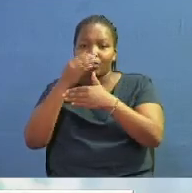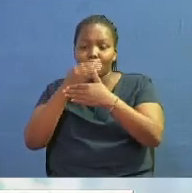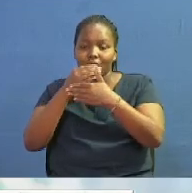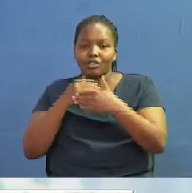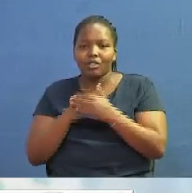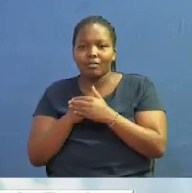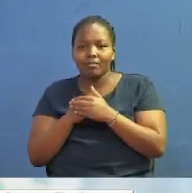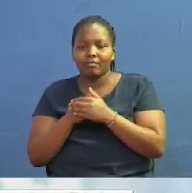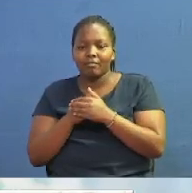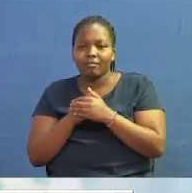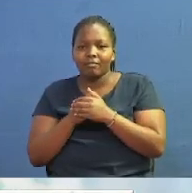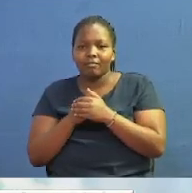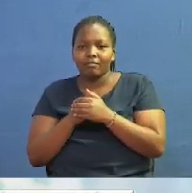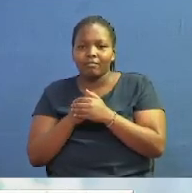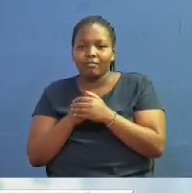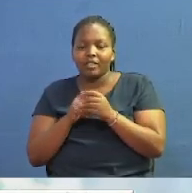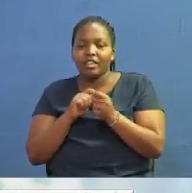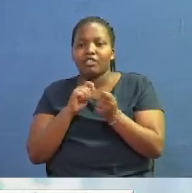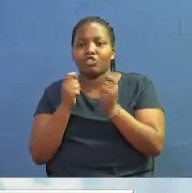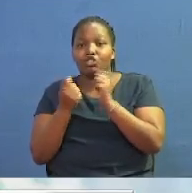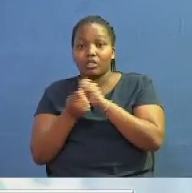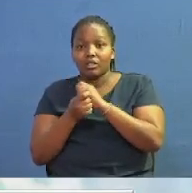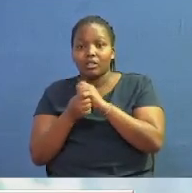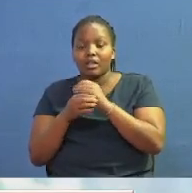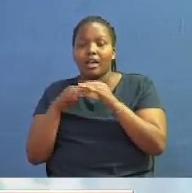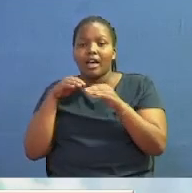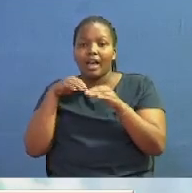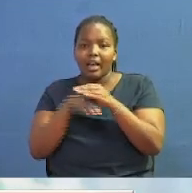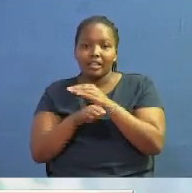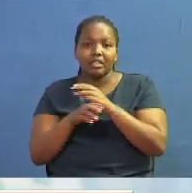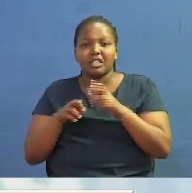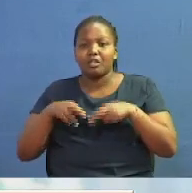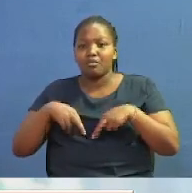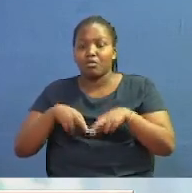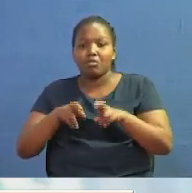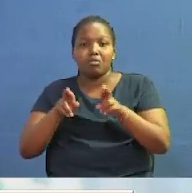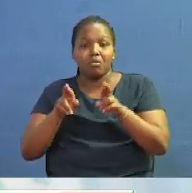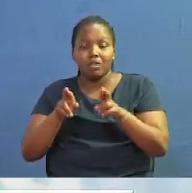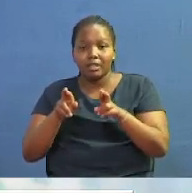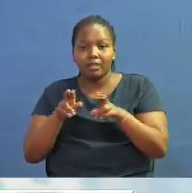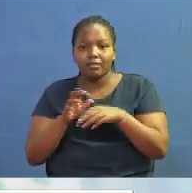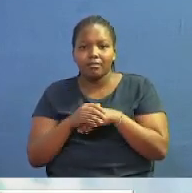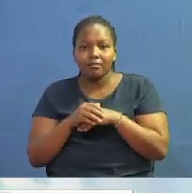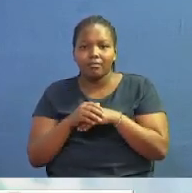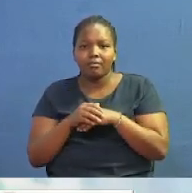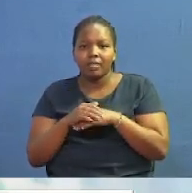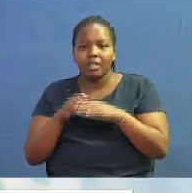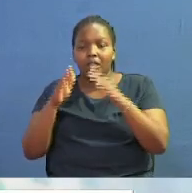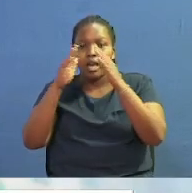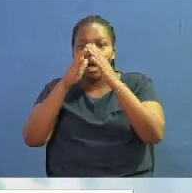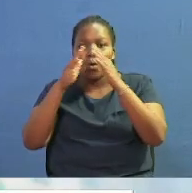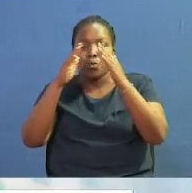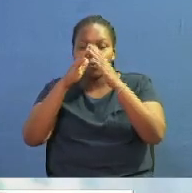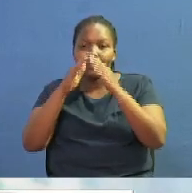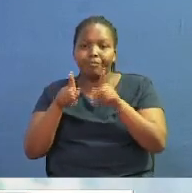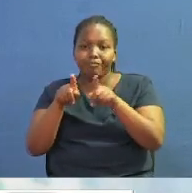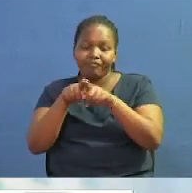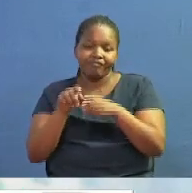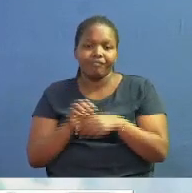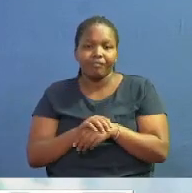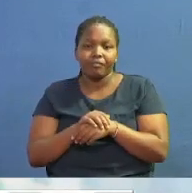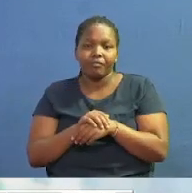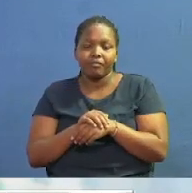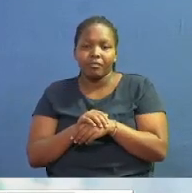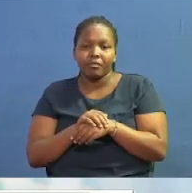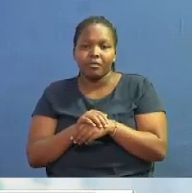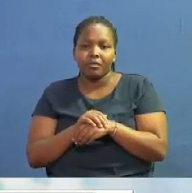and adjustments, accessible roads, accessible washrooms, accessible classrooms for students, then we